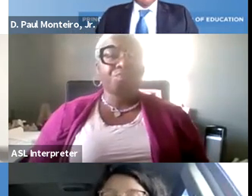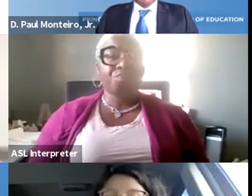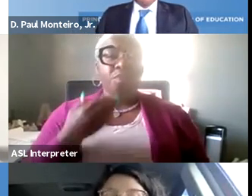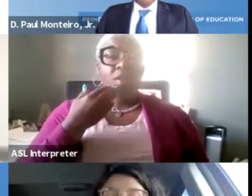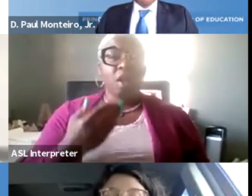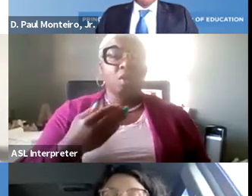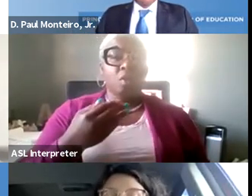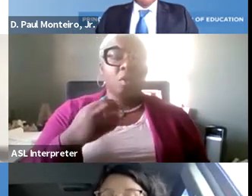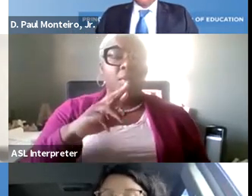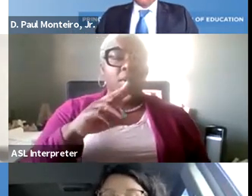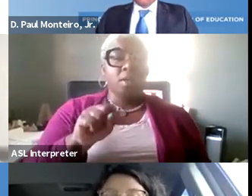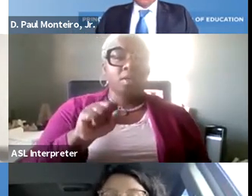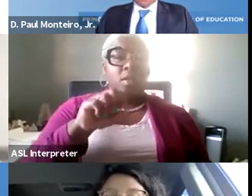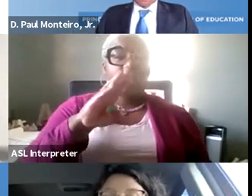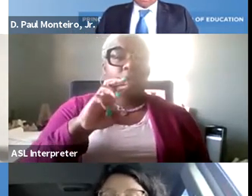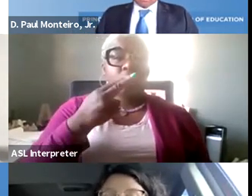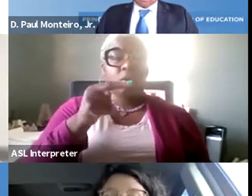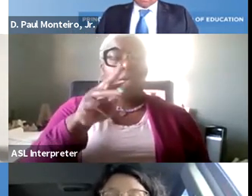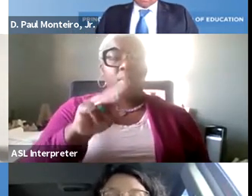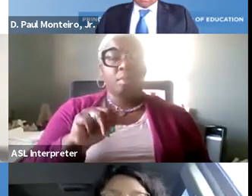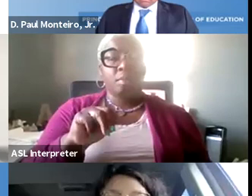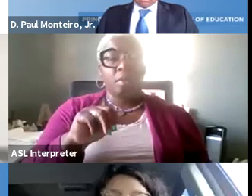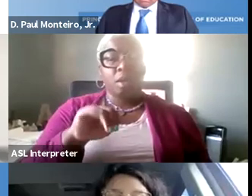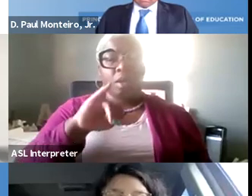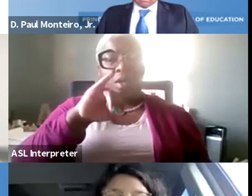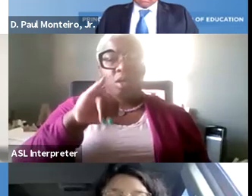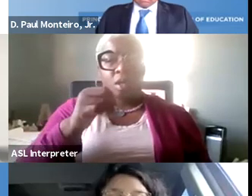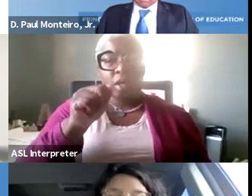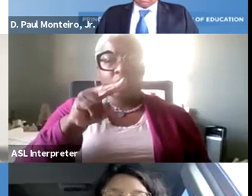Burnham. Jaina Parker.